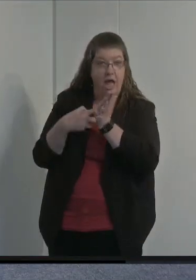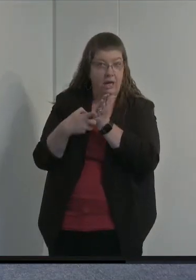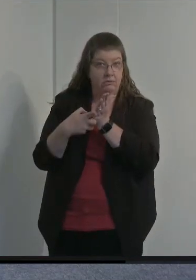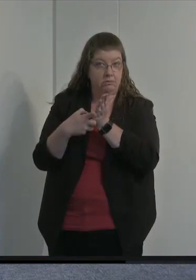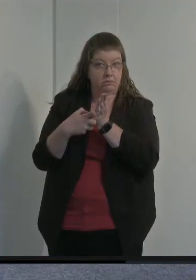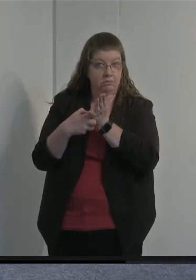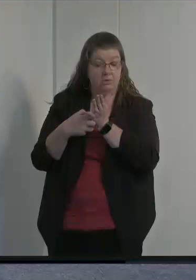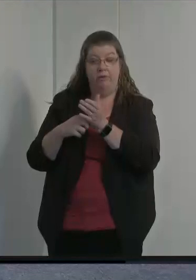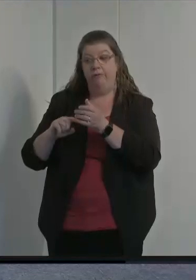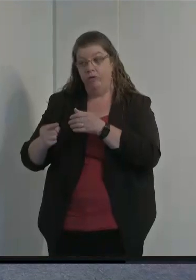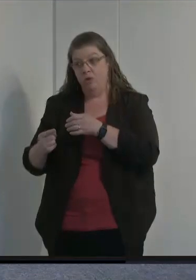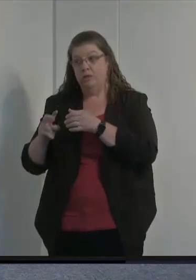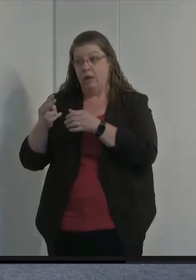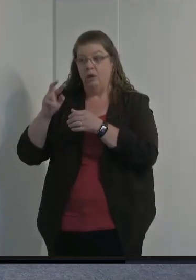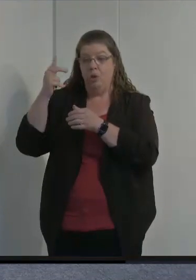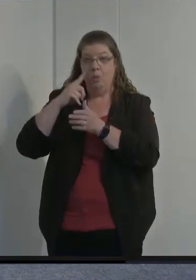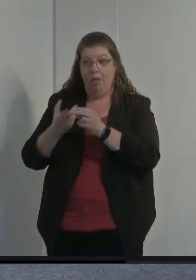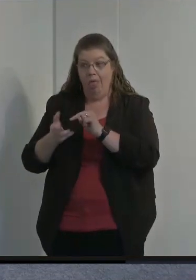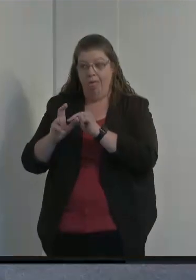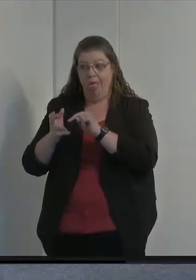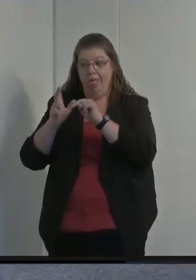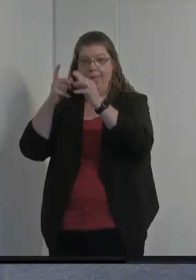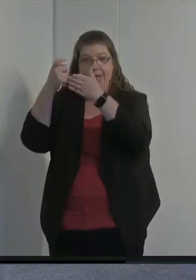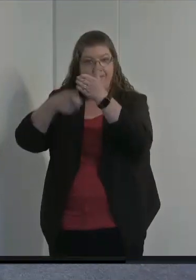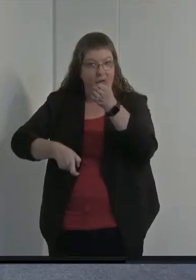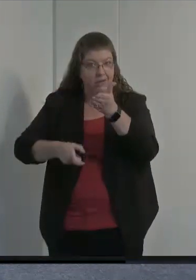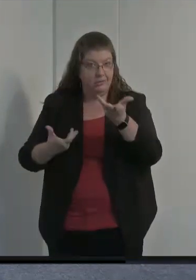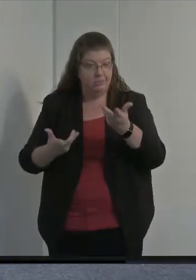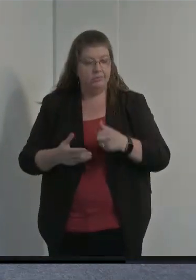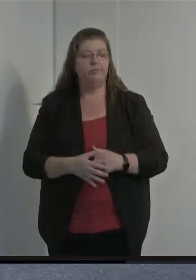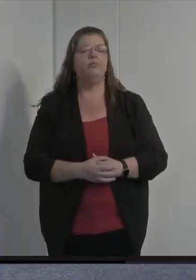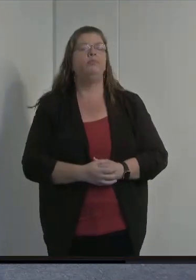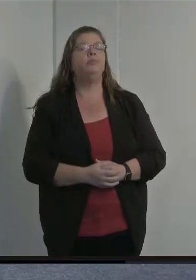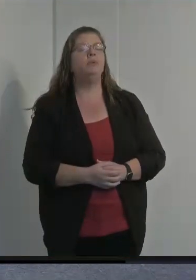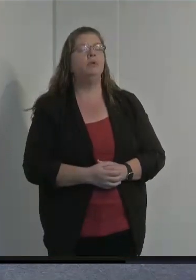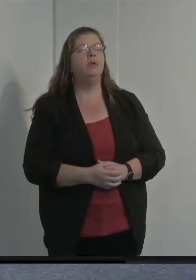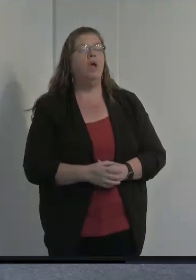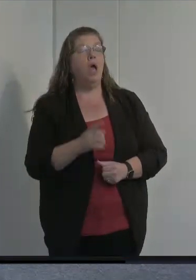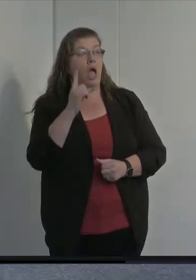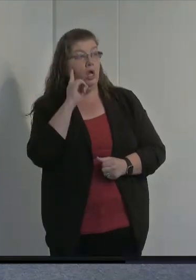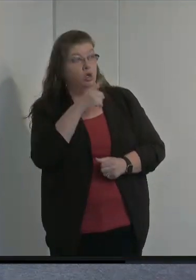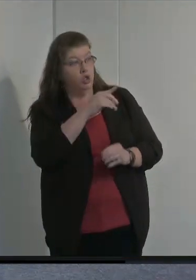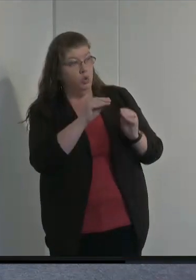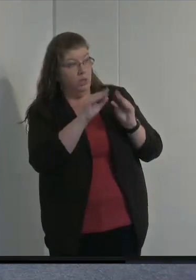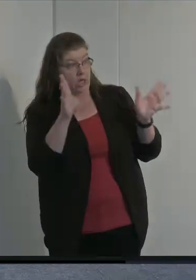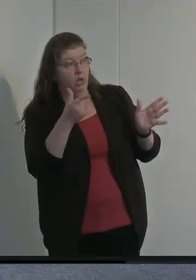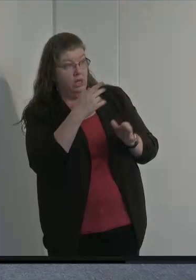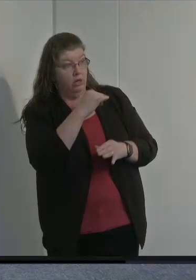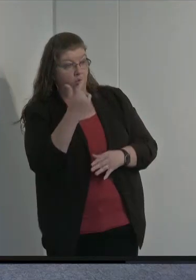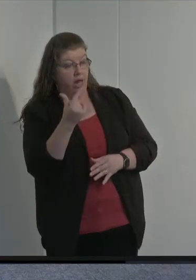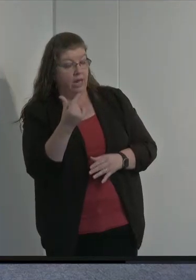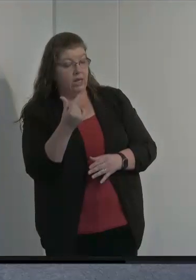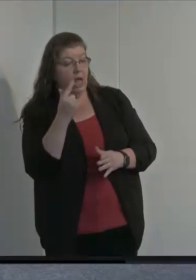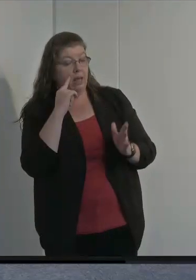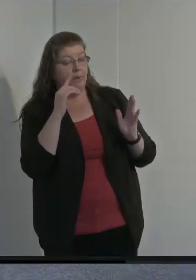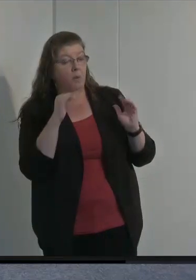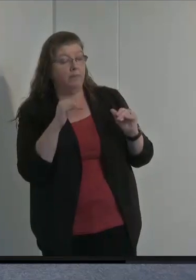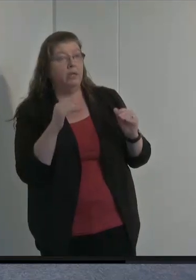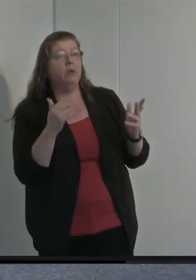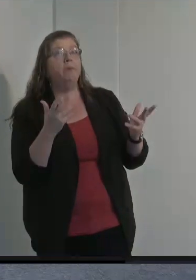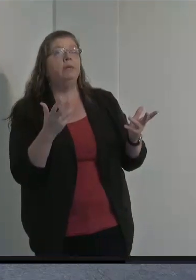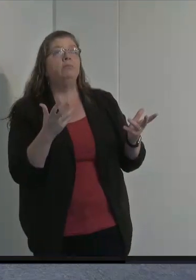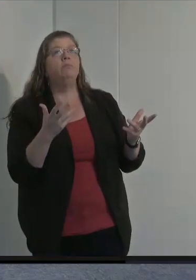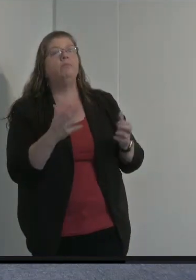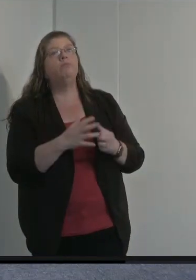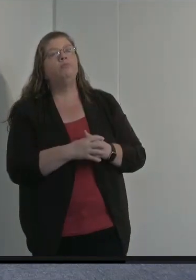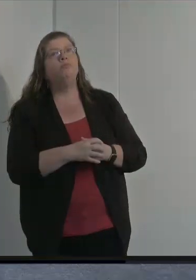up. And I'm just wondering, I heard you very loud and clear there, Greg, but I'm just wondering, what